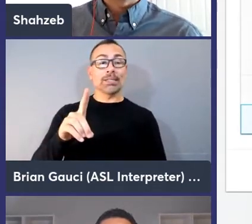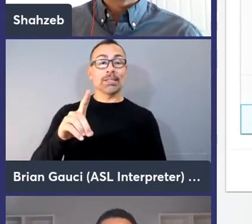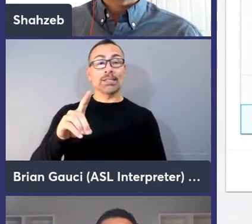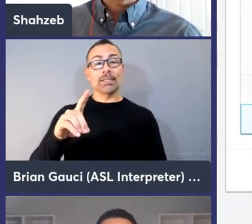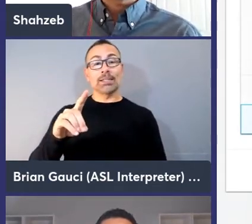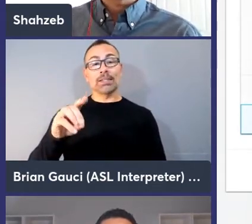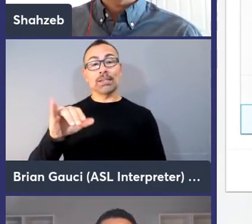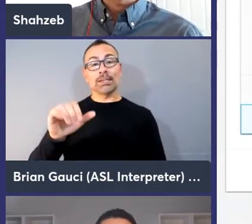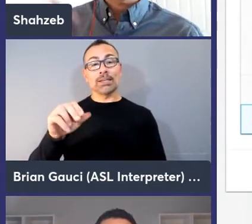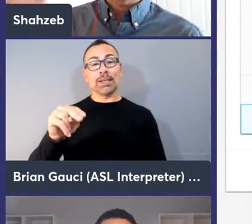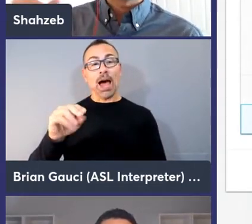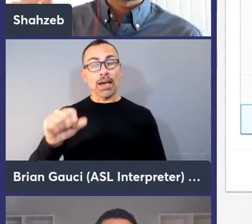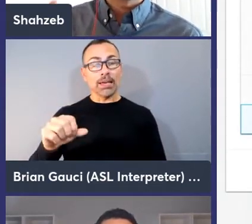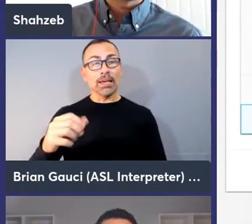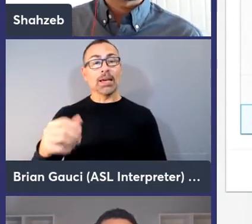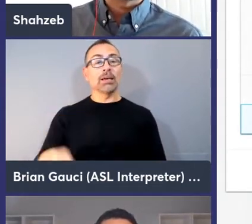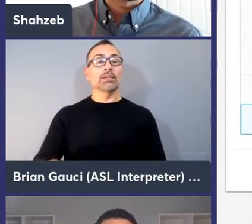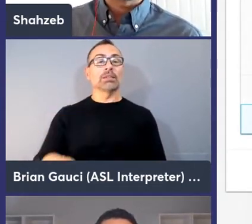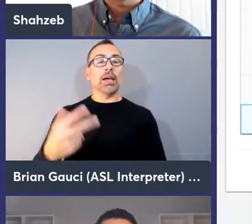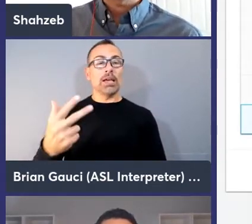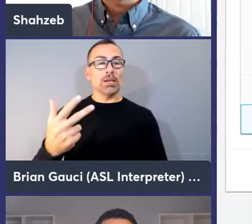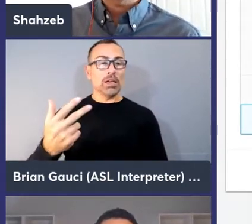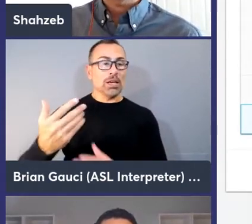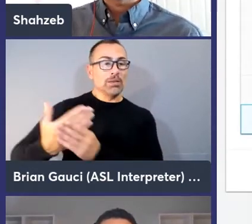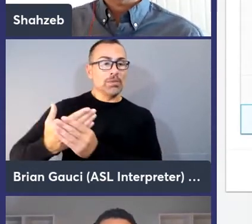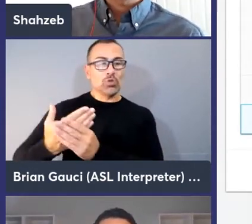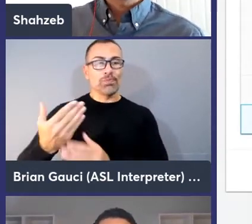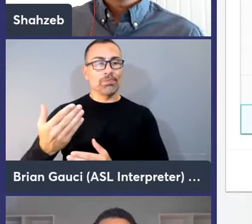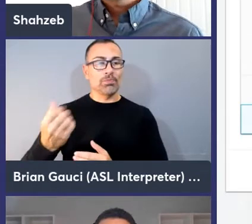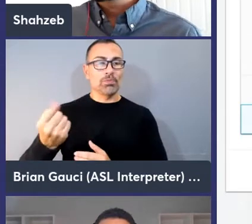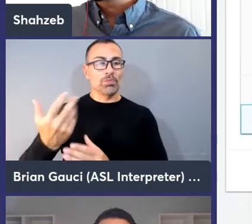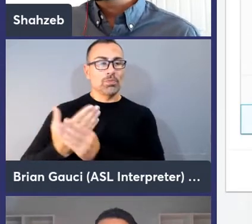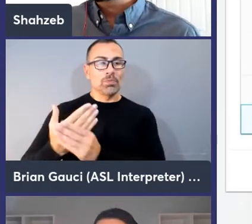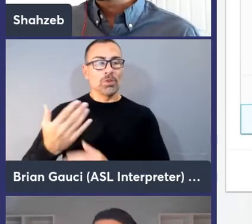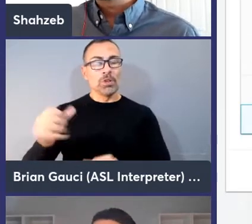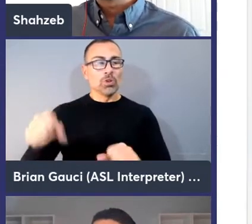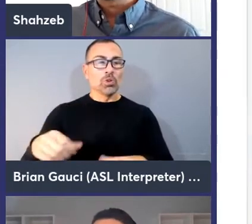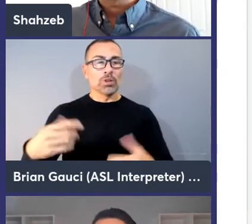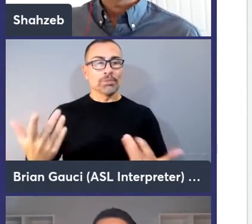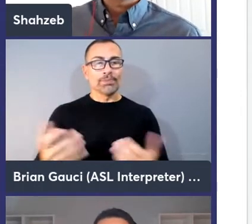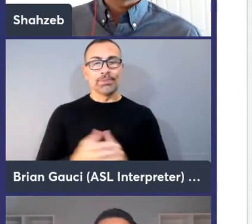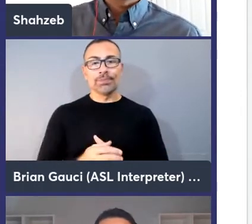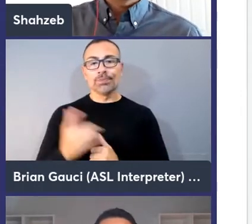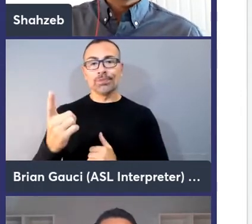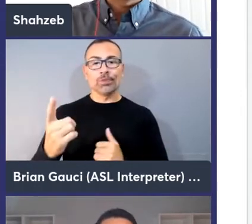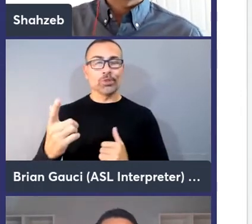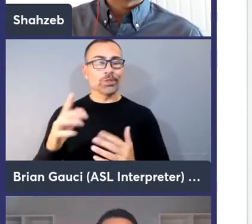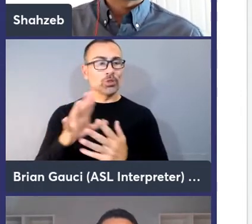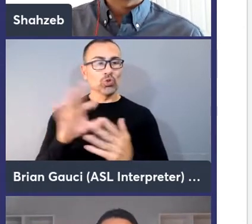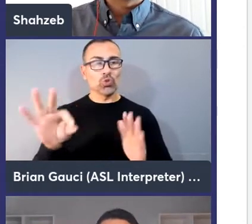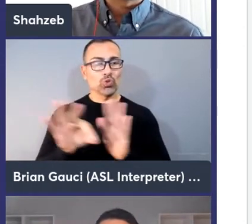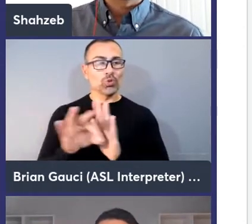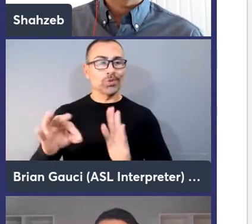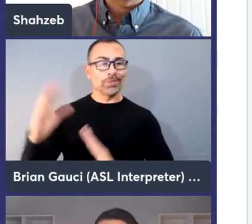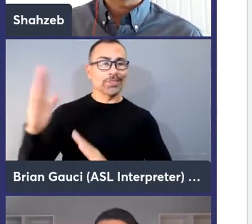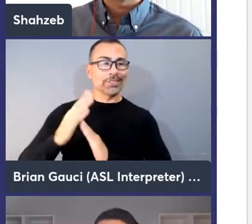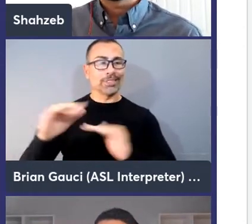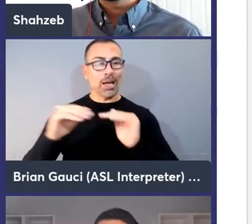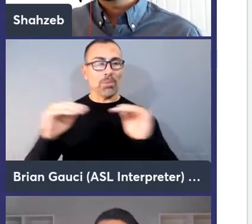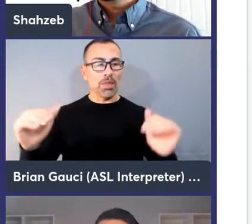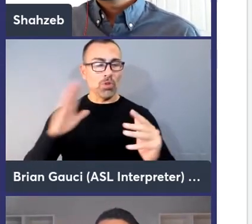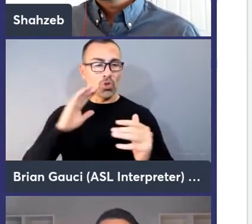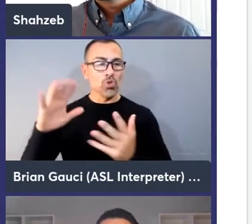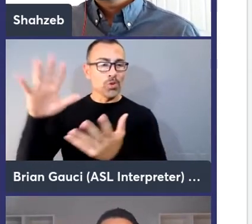sitting within that bucket, you don't have to go and import each one of them. You can just select the top level bucket, and we would import all the files